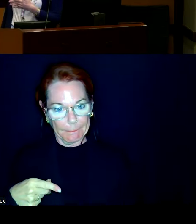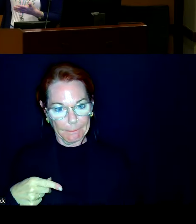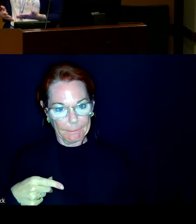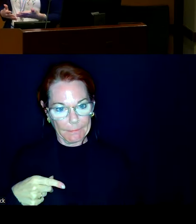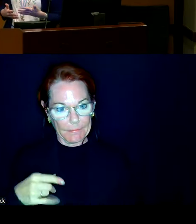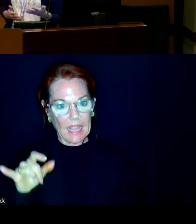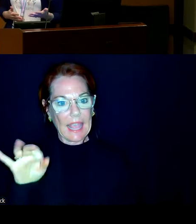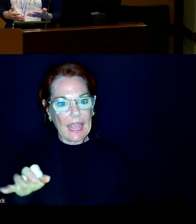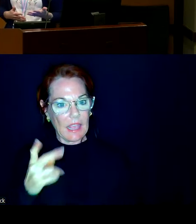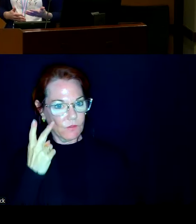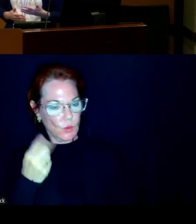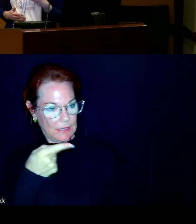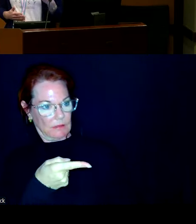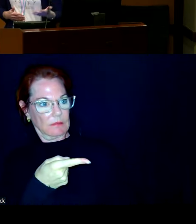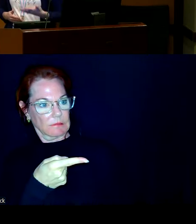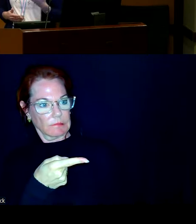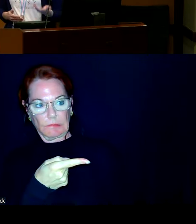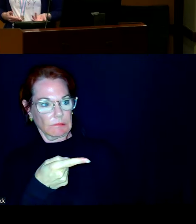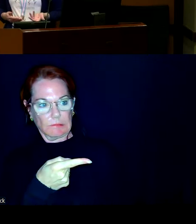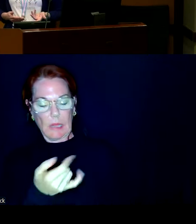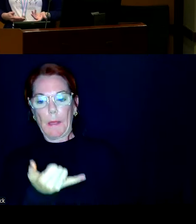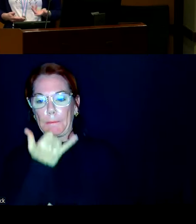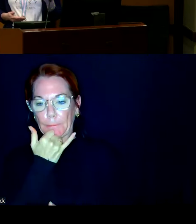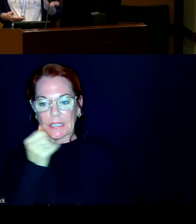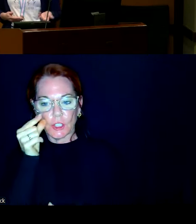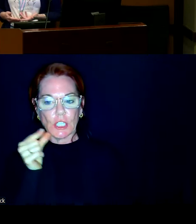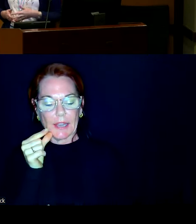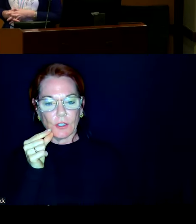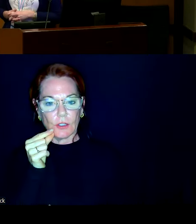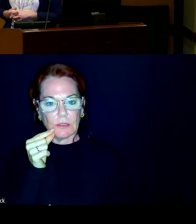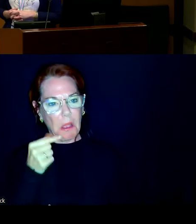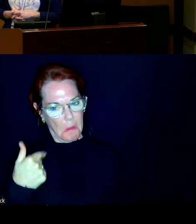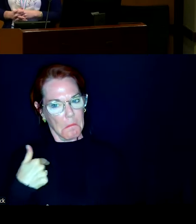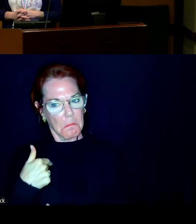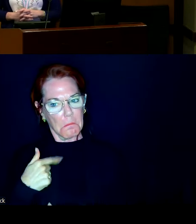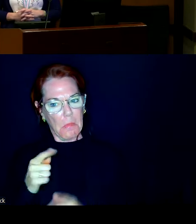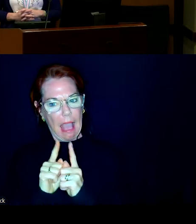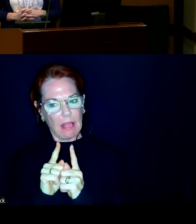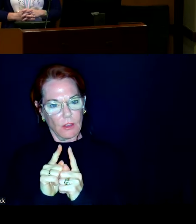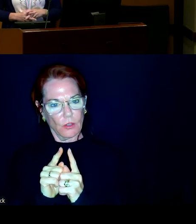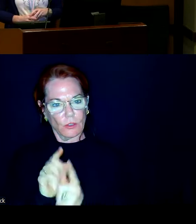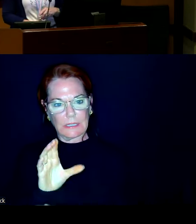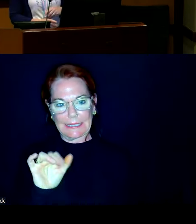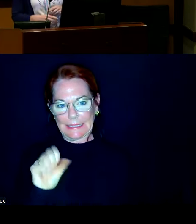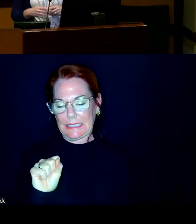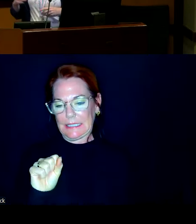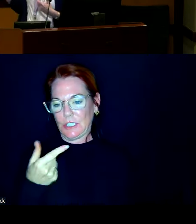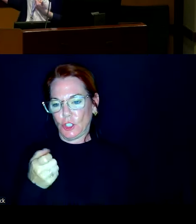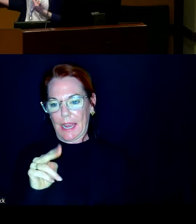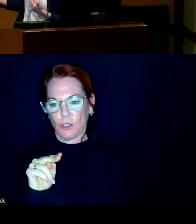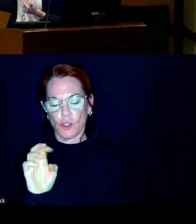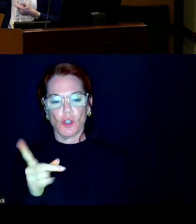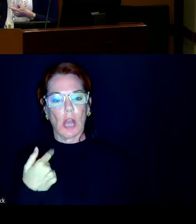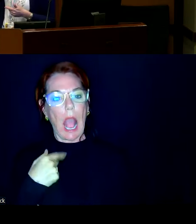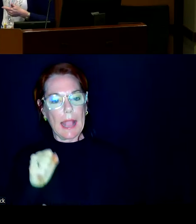if we see somebody else being misgendered, to have one of us speak up who is cisgender. And it